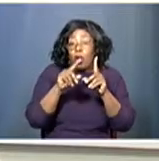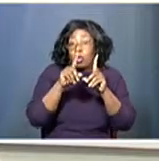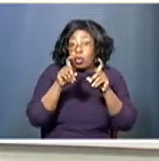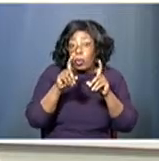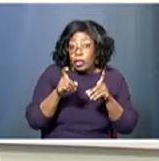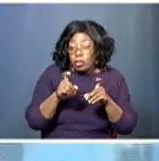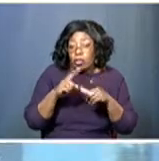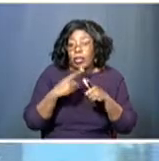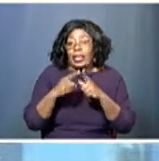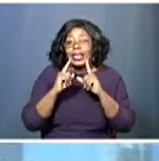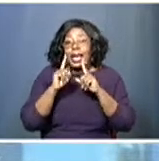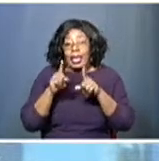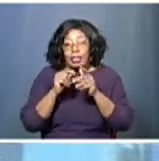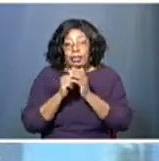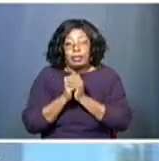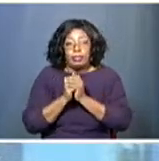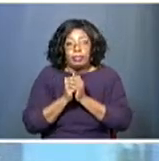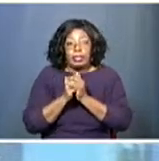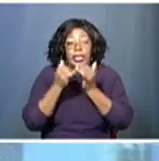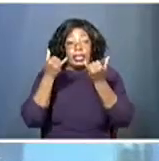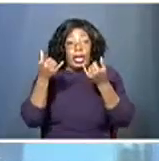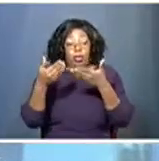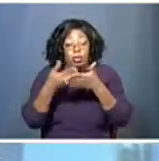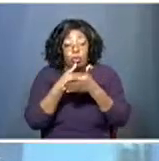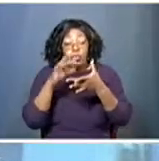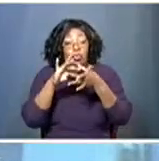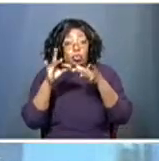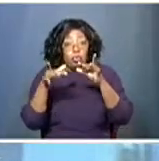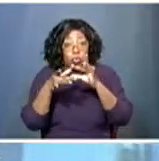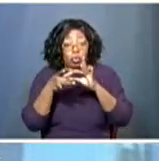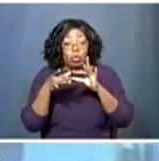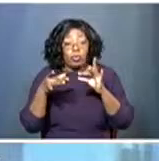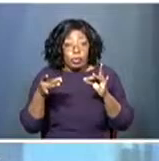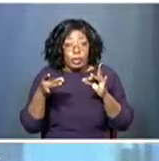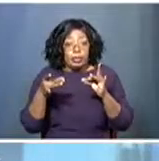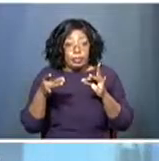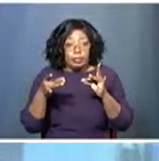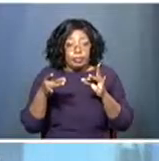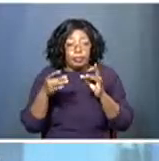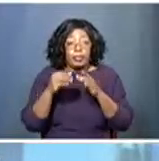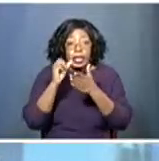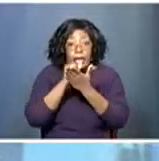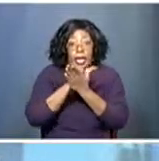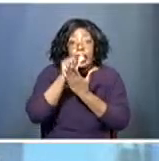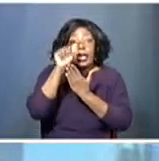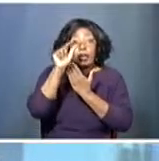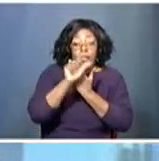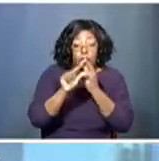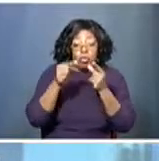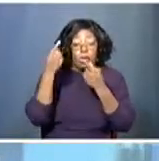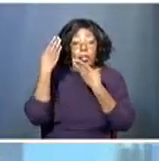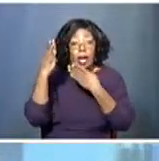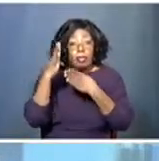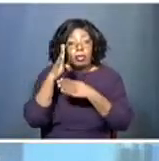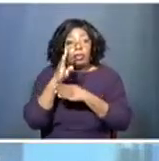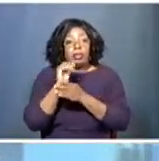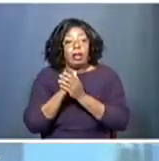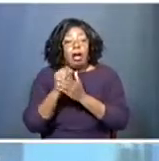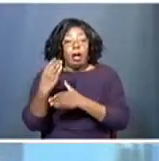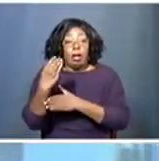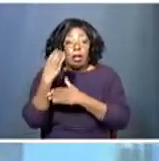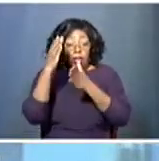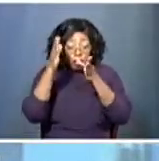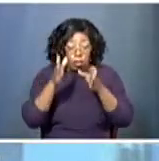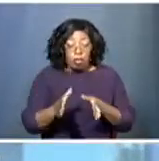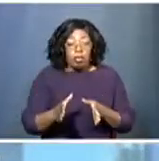answers. Well, now to another story making national headlines today. Come April, Grand Bahama Power Company customers